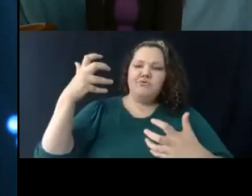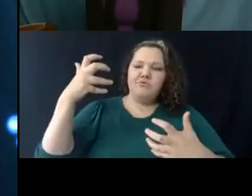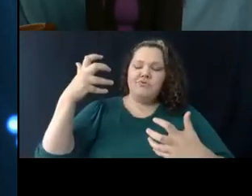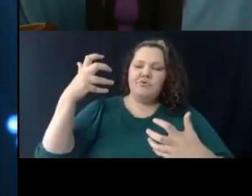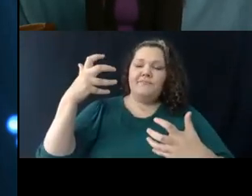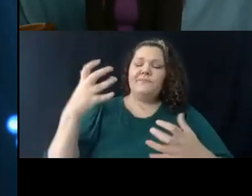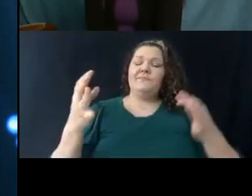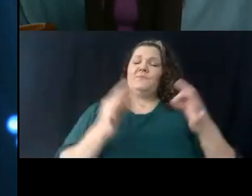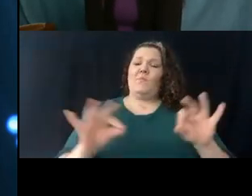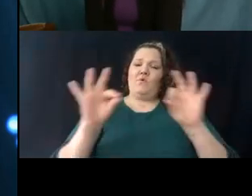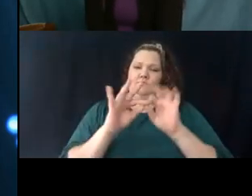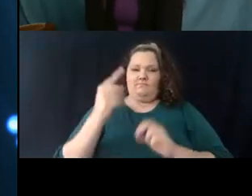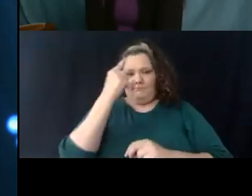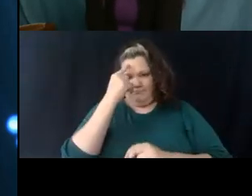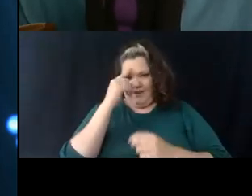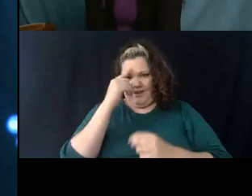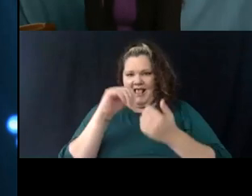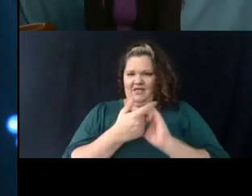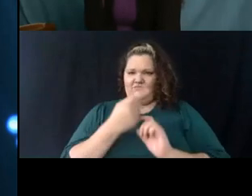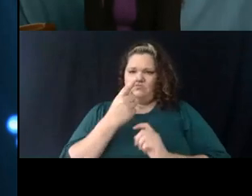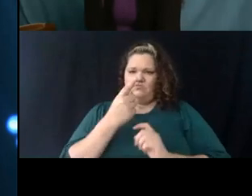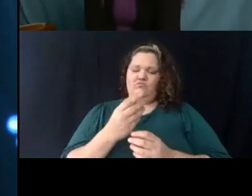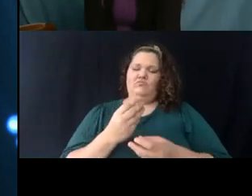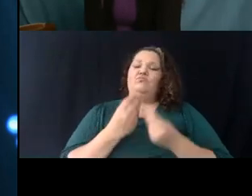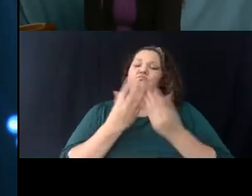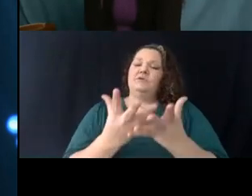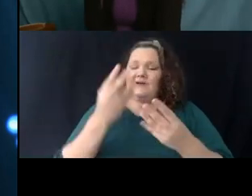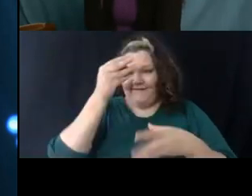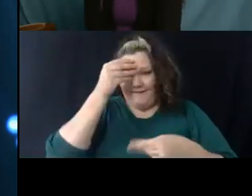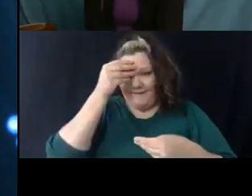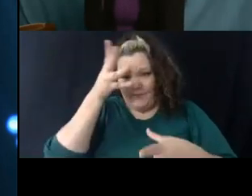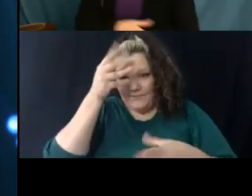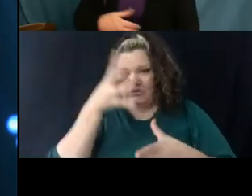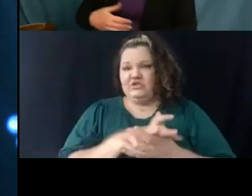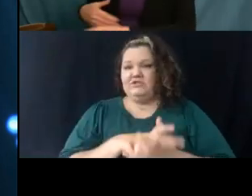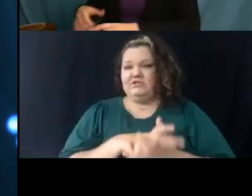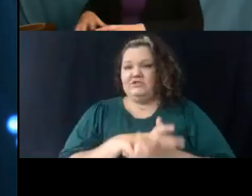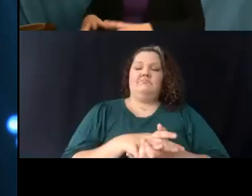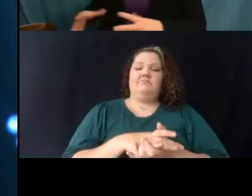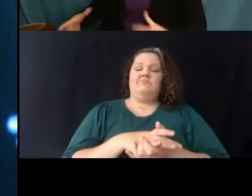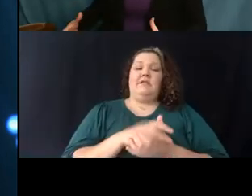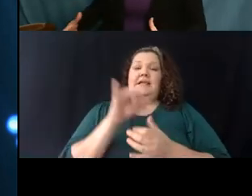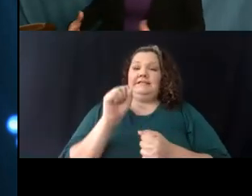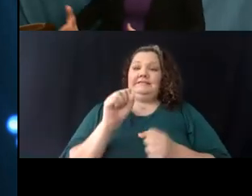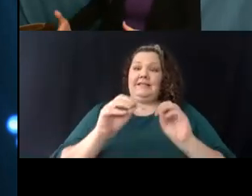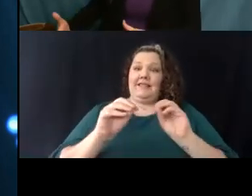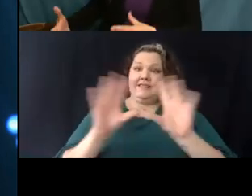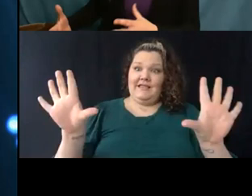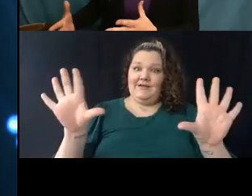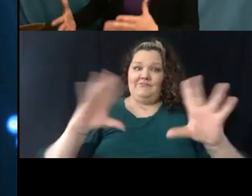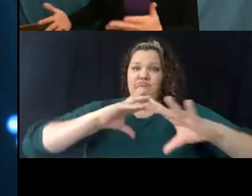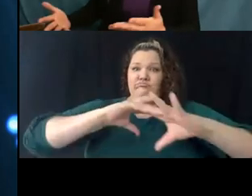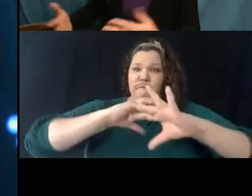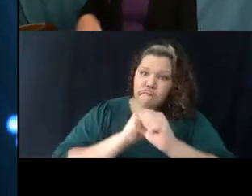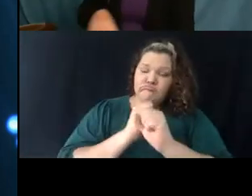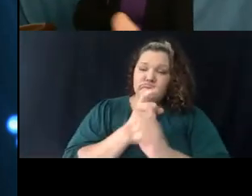not be accessible to those people or that community. So it's important to think about the community as a whole and their history